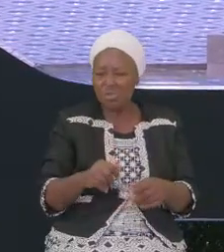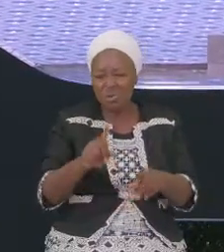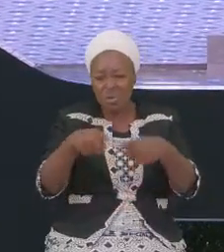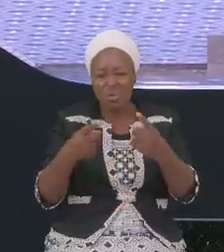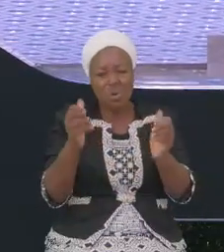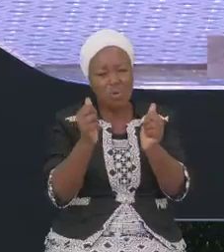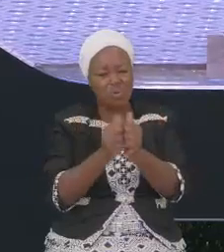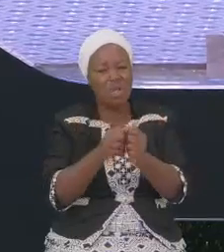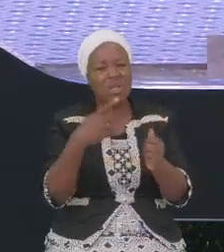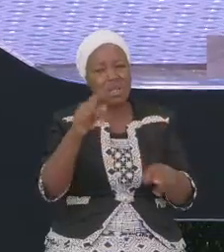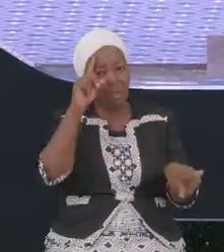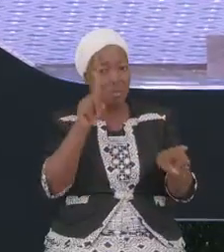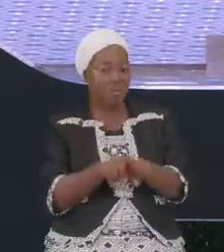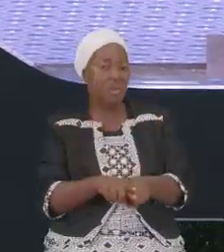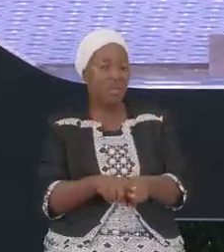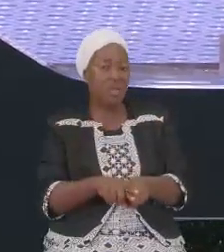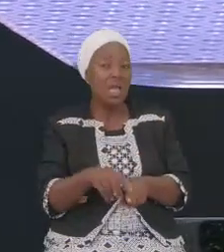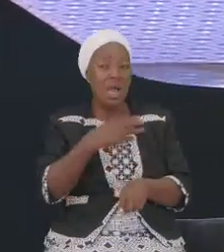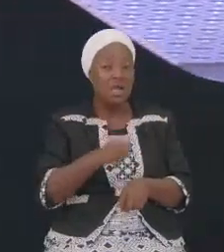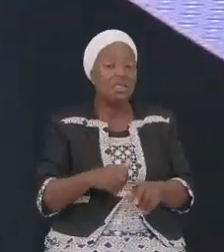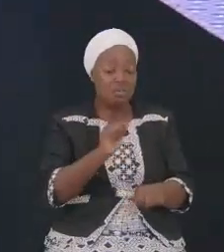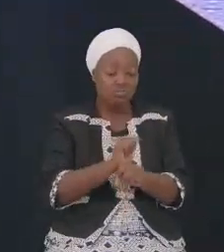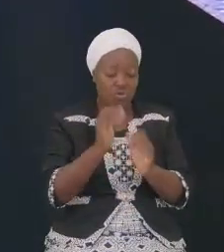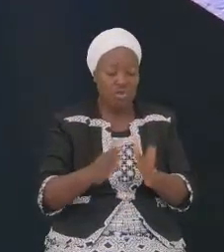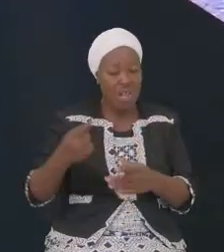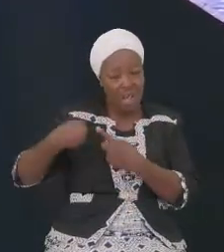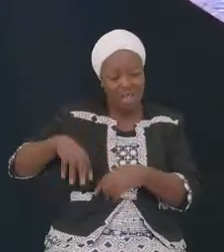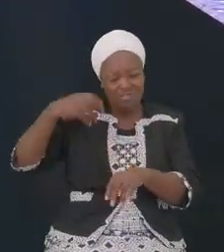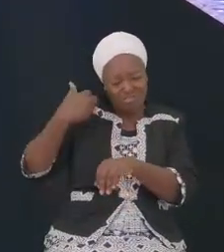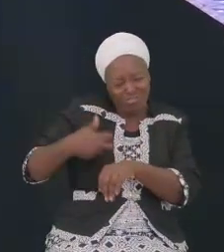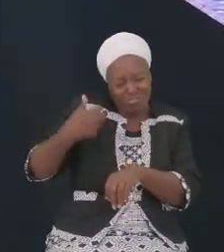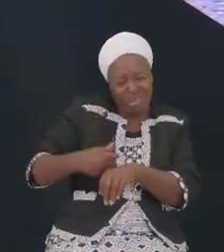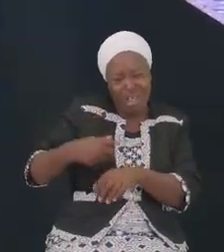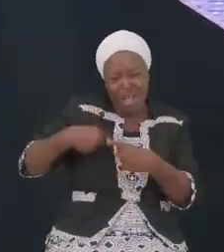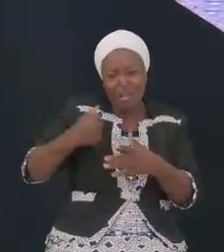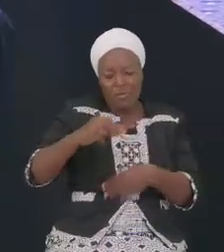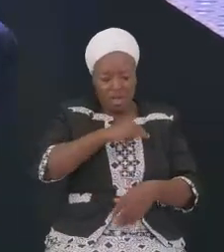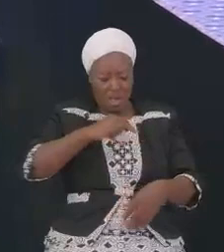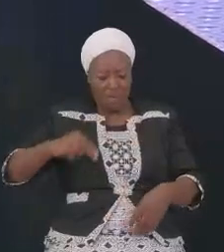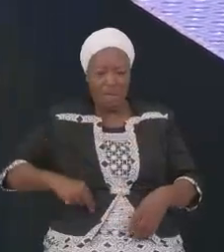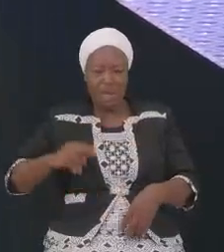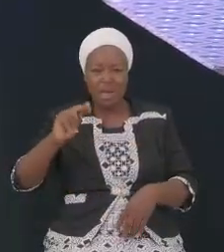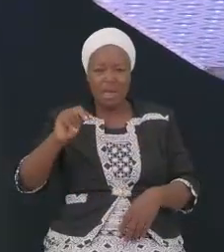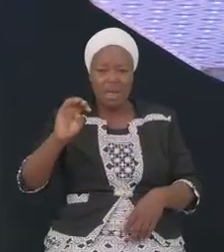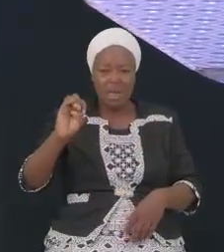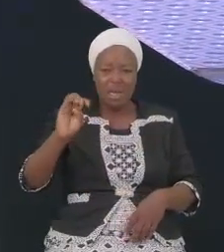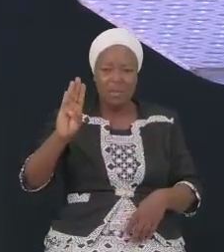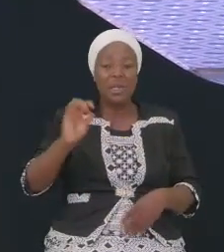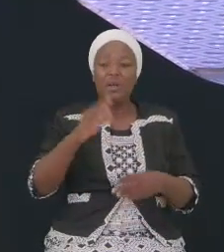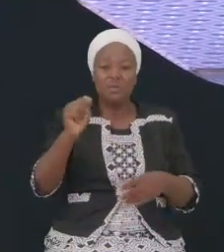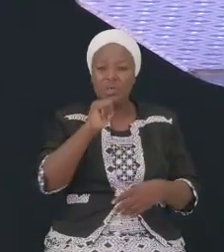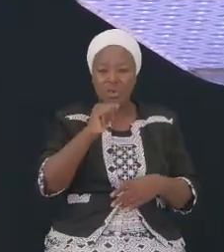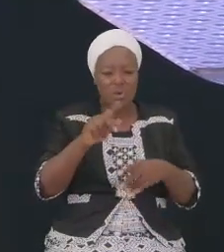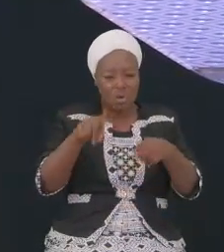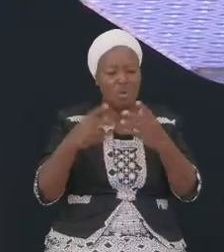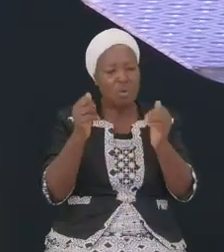the covenant. And the stony heart of Nebuchadnezzar does not go along with the